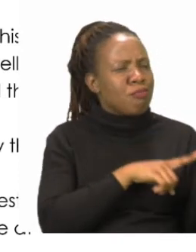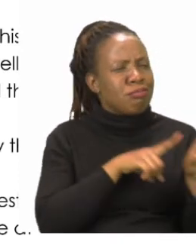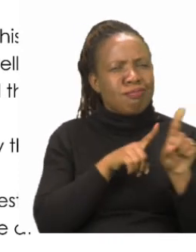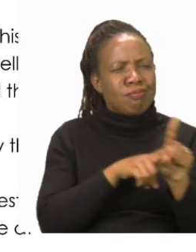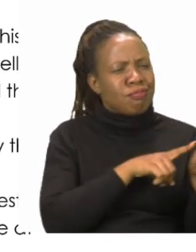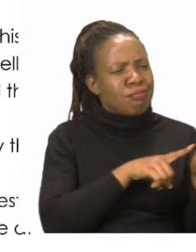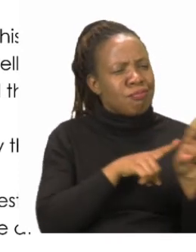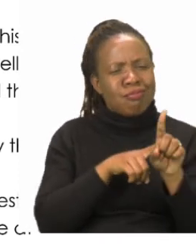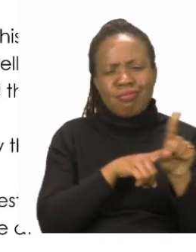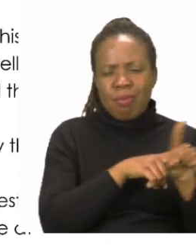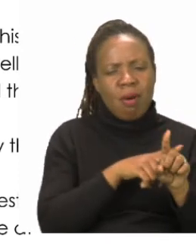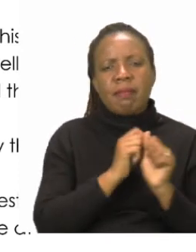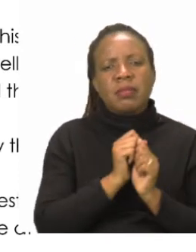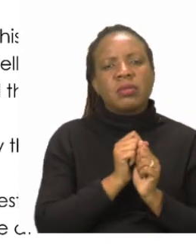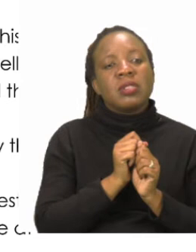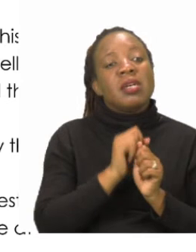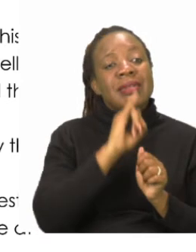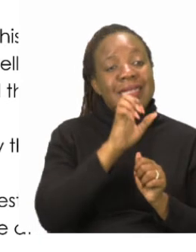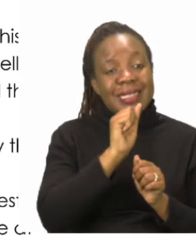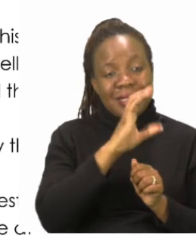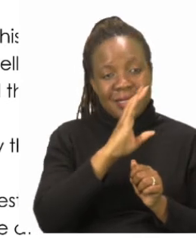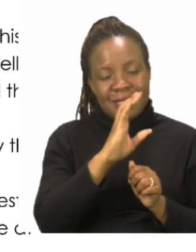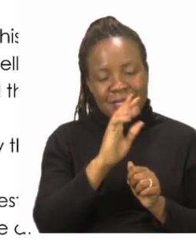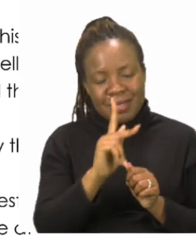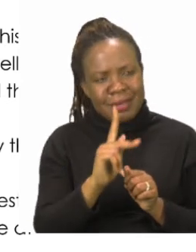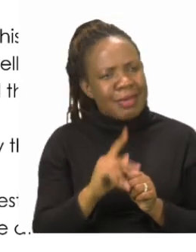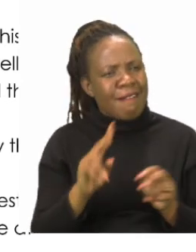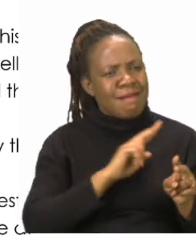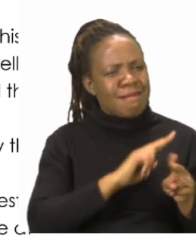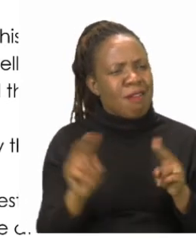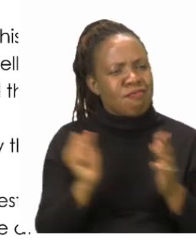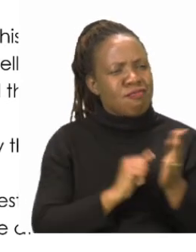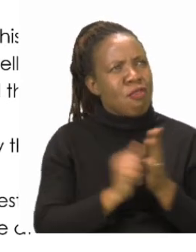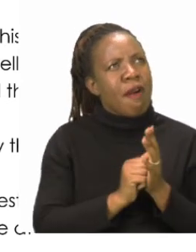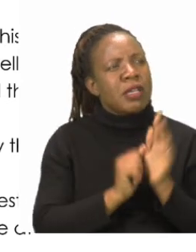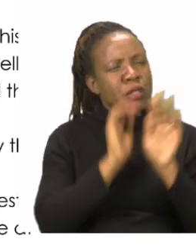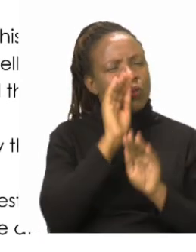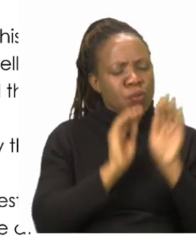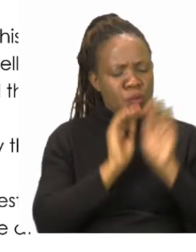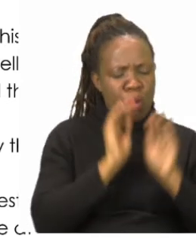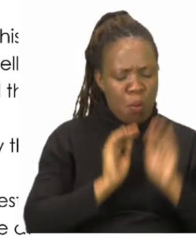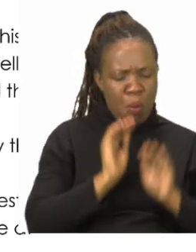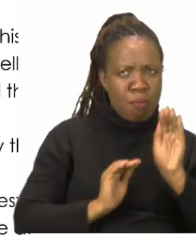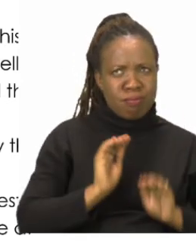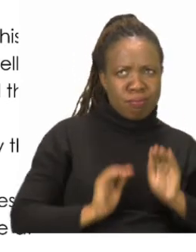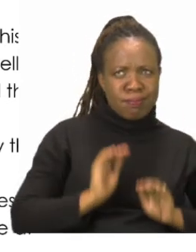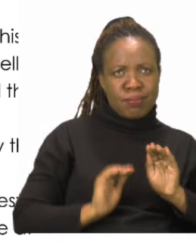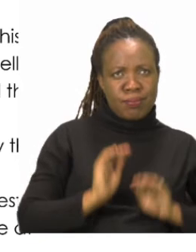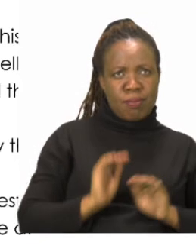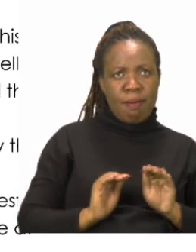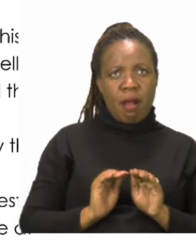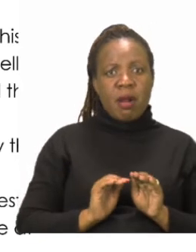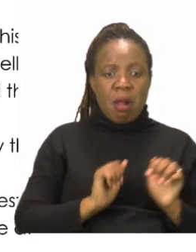Jack was too fast for him. He quickly slipped down the beanstalk. As soon as he reached the ground,